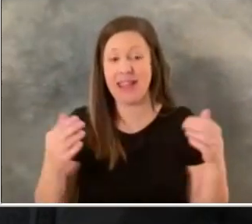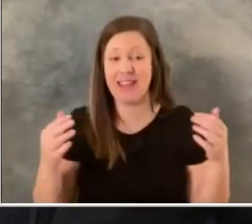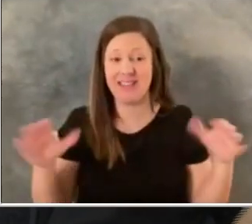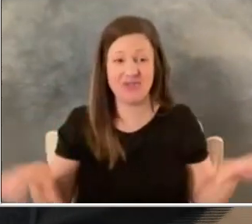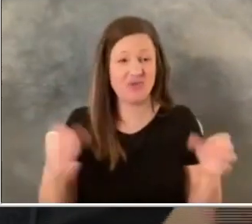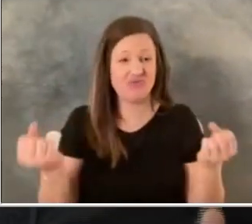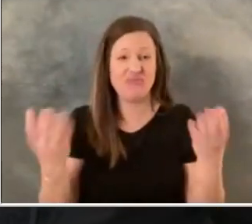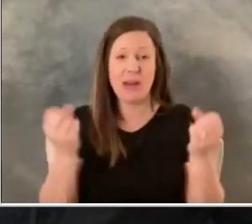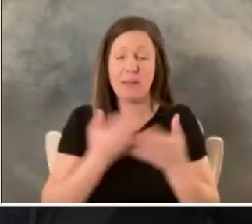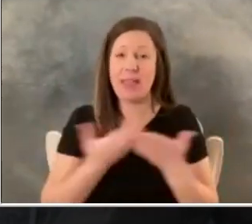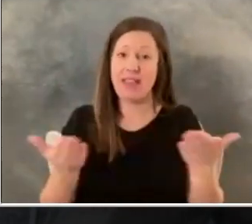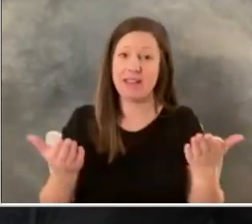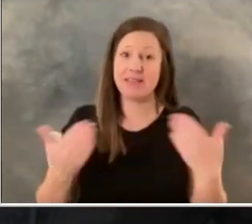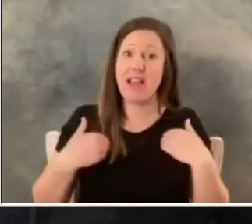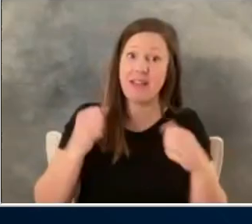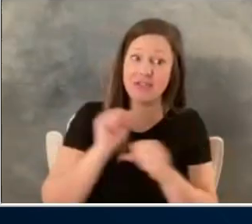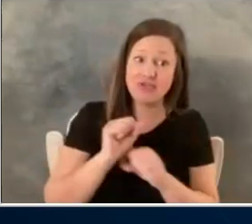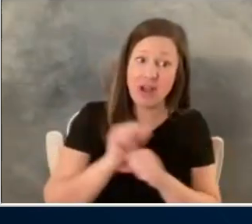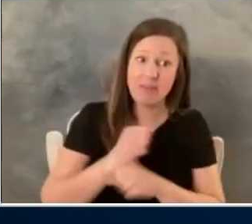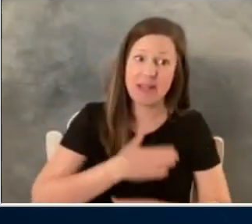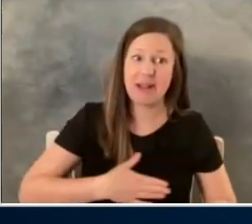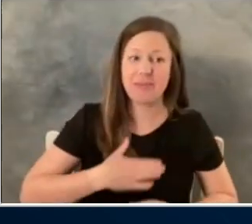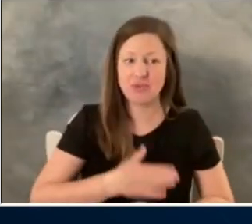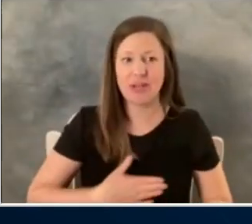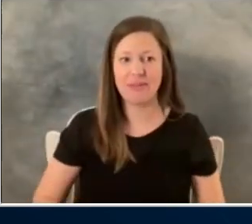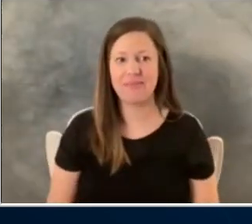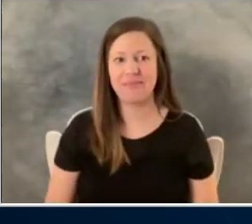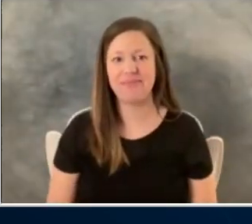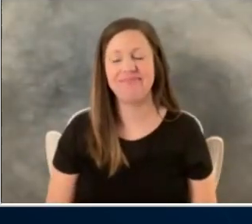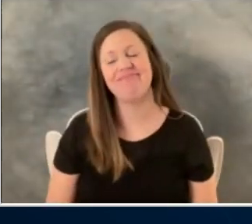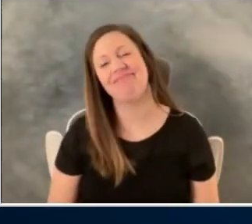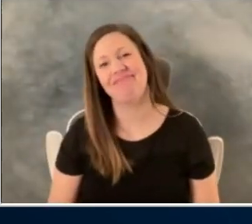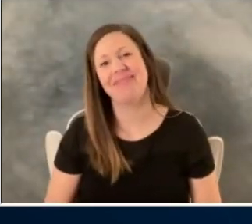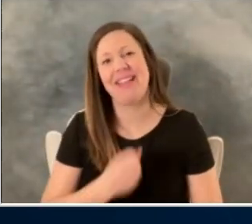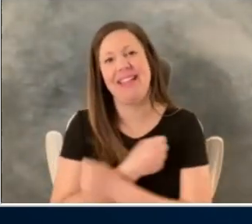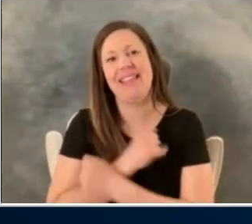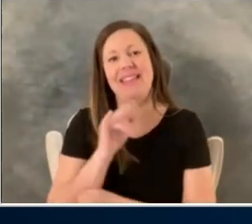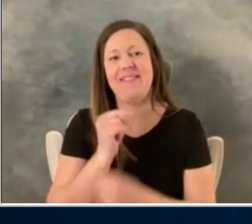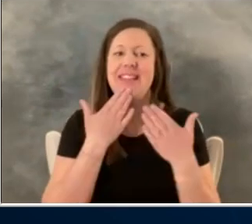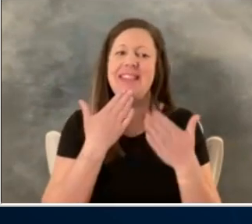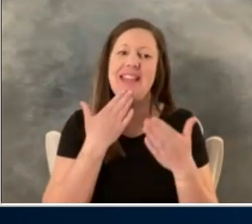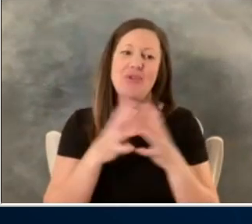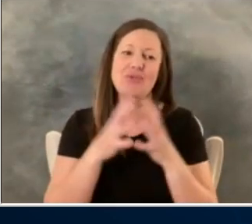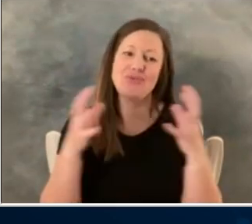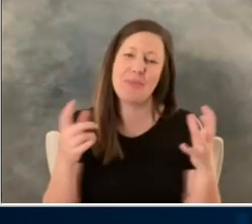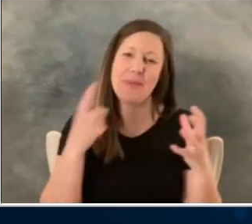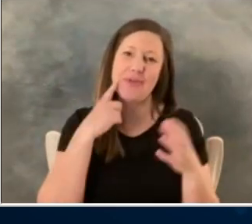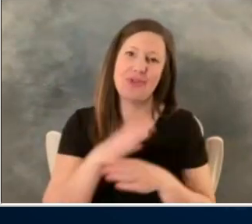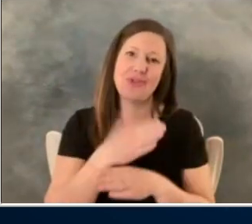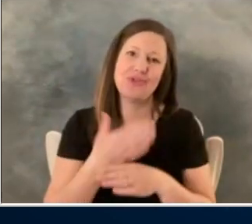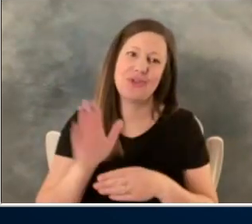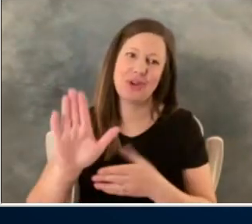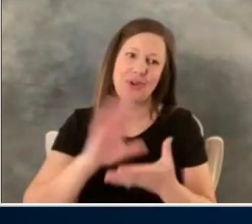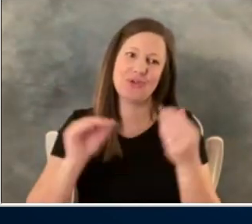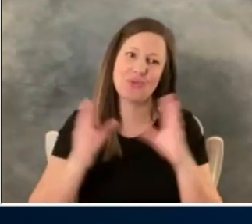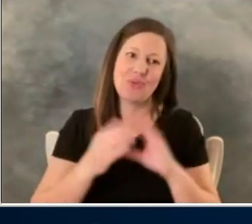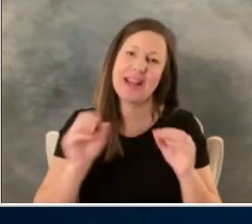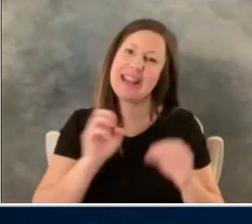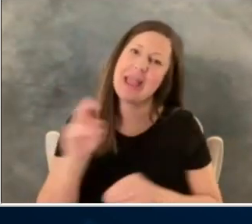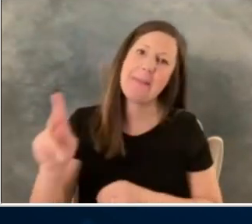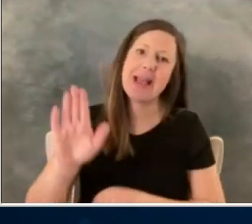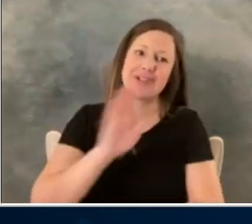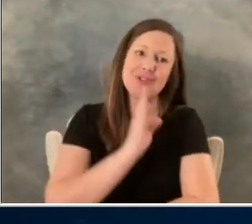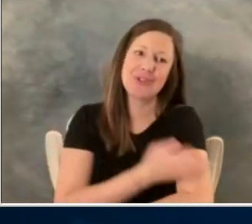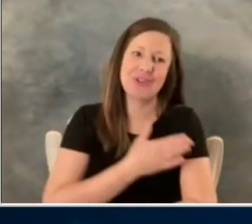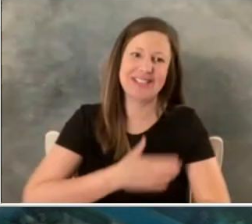job, and I'm enjoying it. Love it. Thank you so much. Thank you so much for sharing your story. Get back to your girls and enjoy your life.